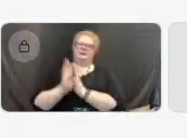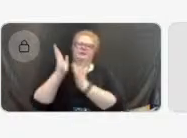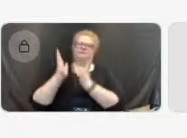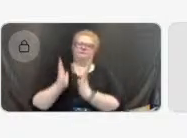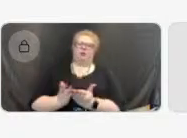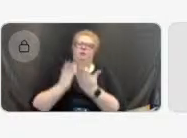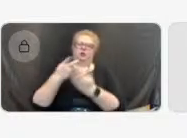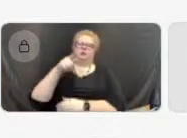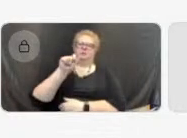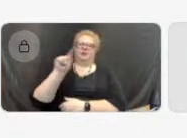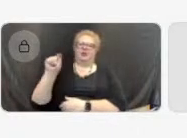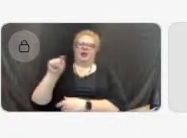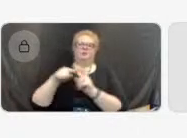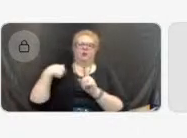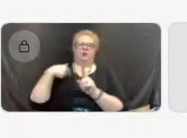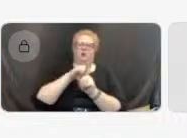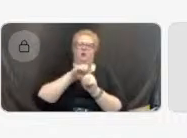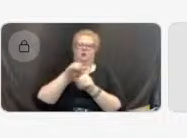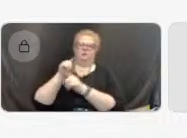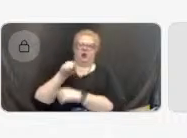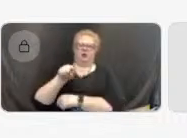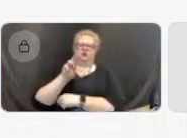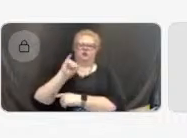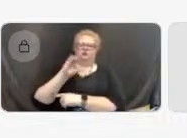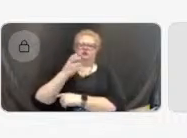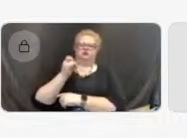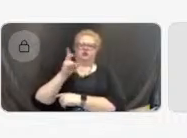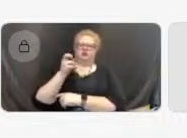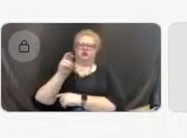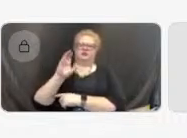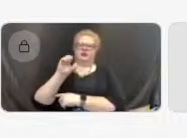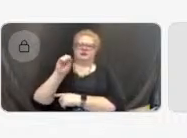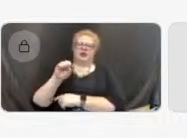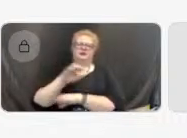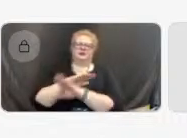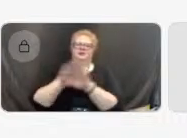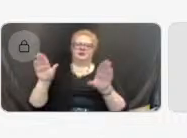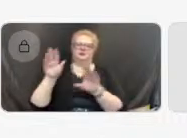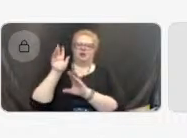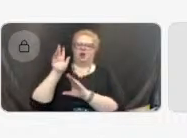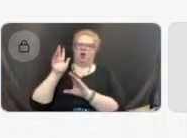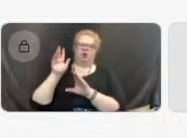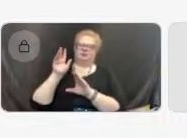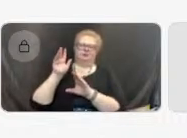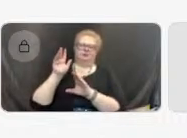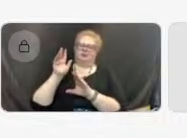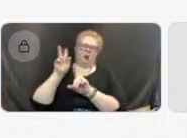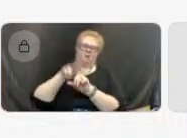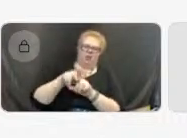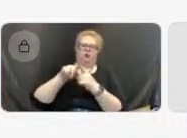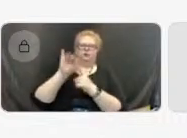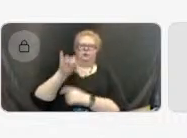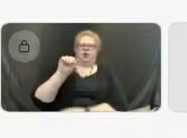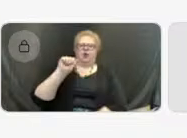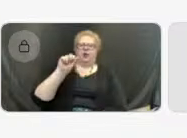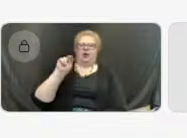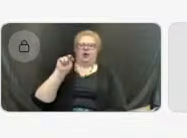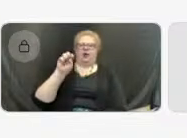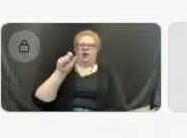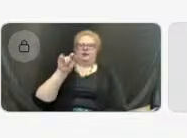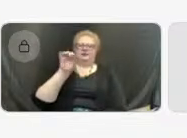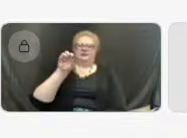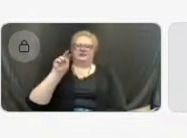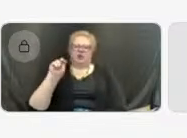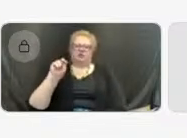as you already know, that the Richardson case does not apply to annexation approval recommendations to the board.